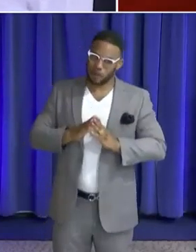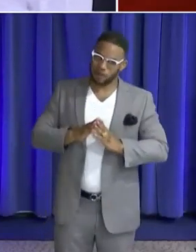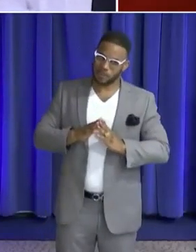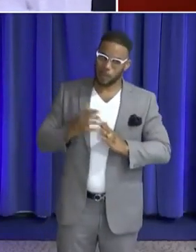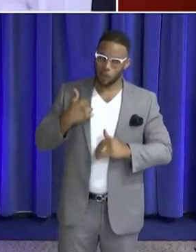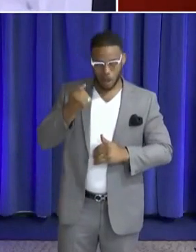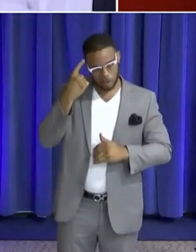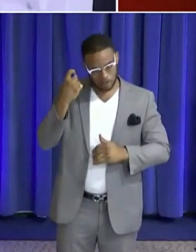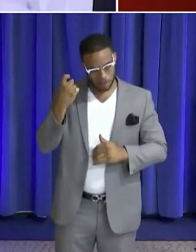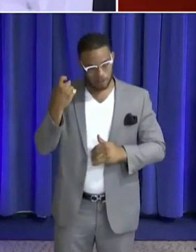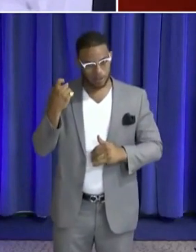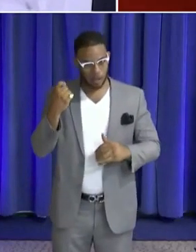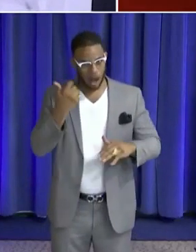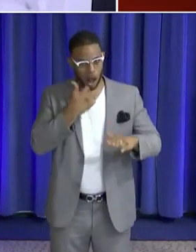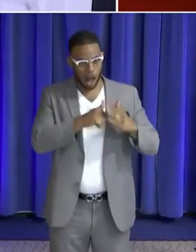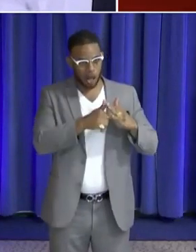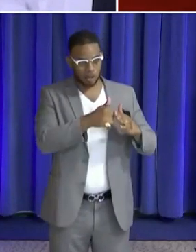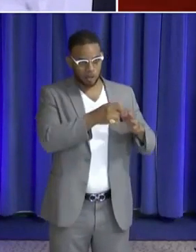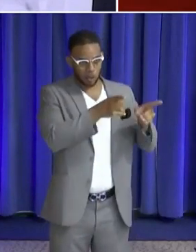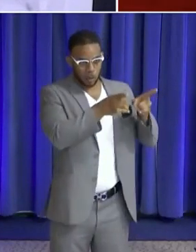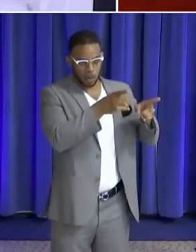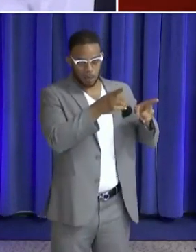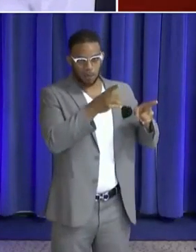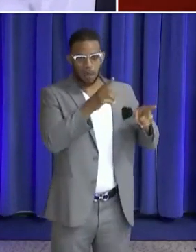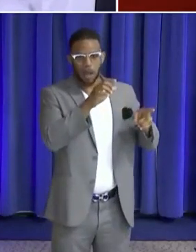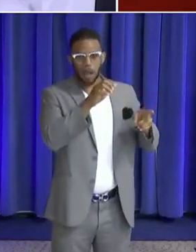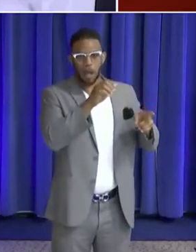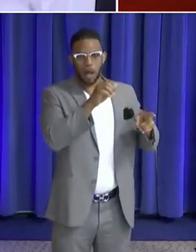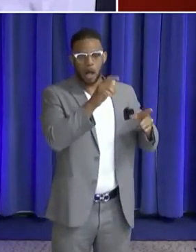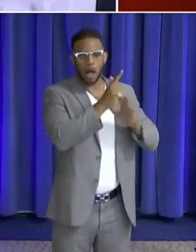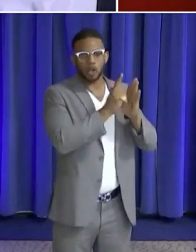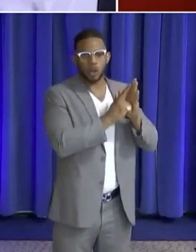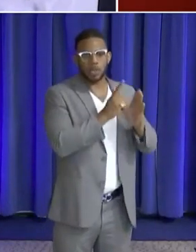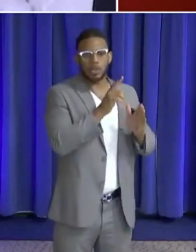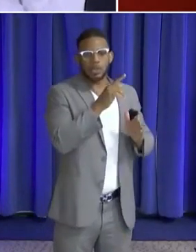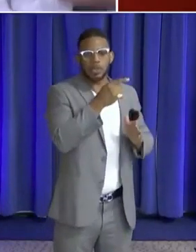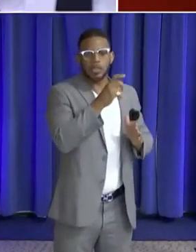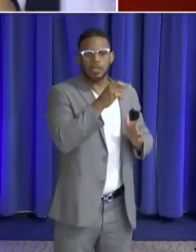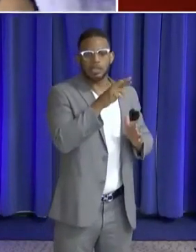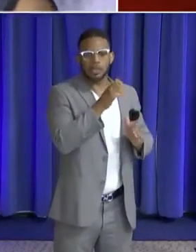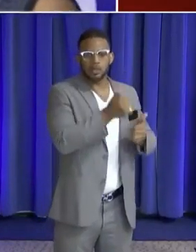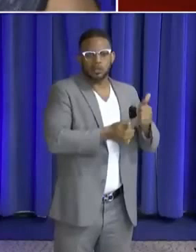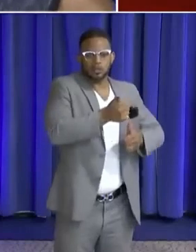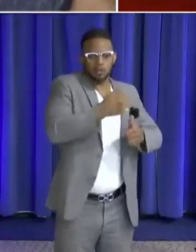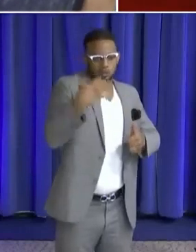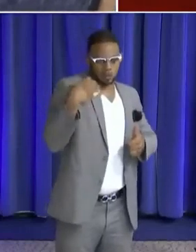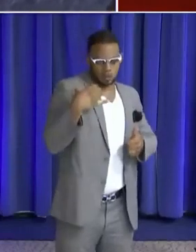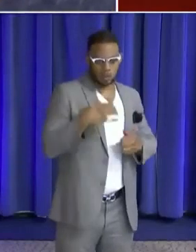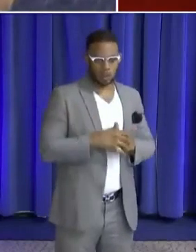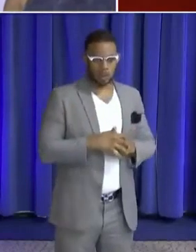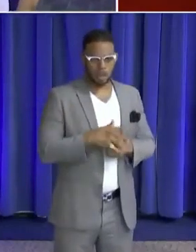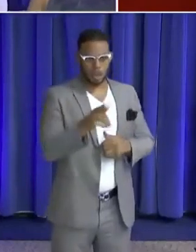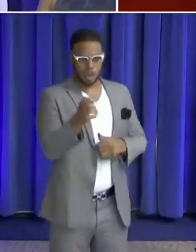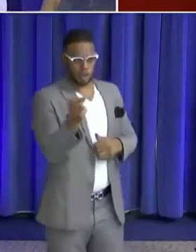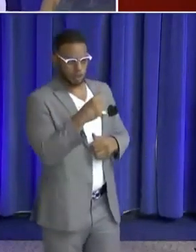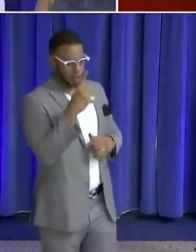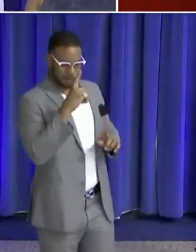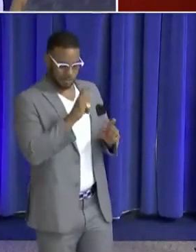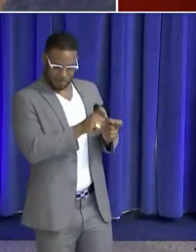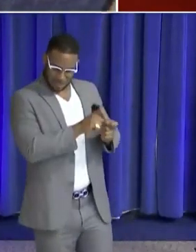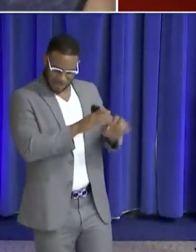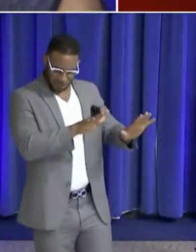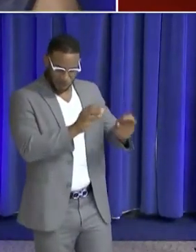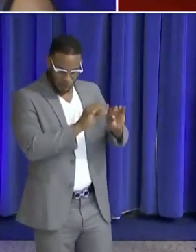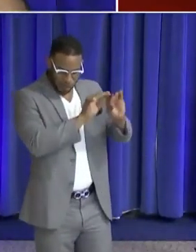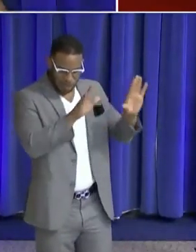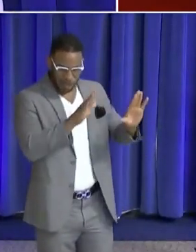we understand are under the direction of the Attorney General Barr. So for specifically last night,